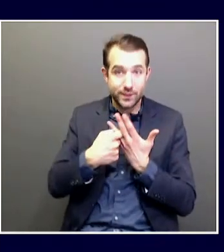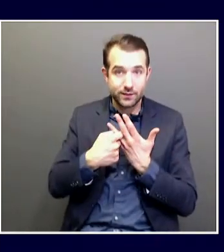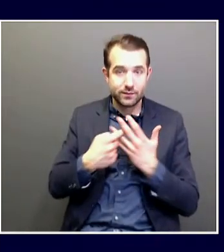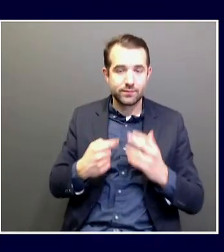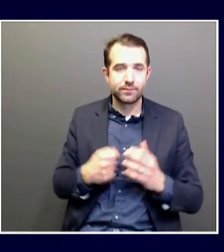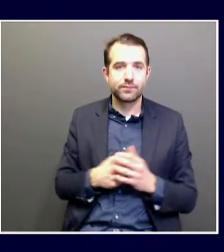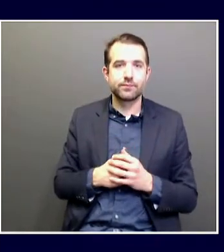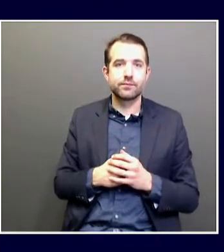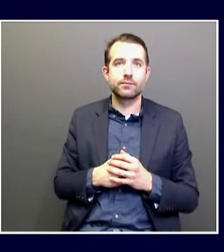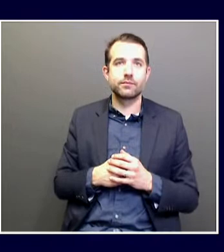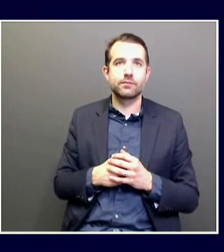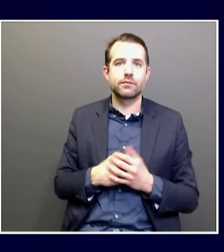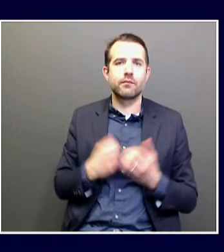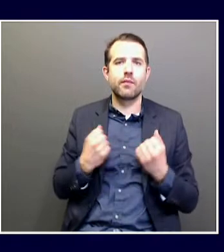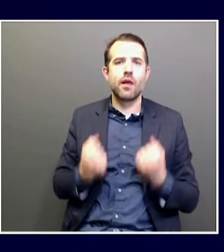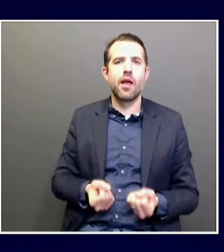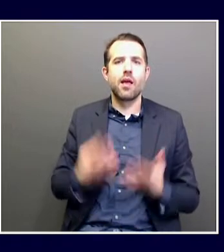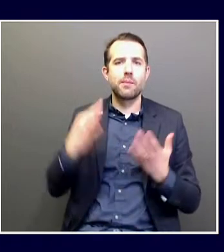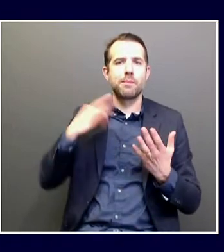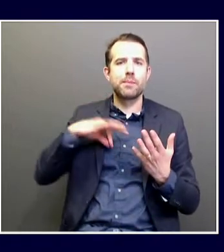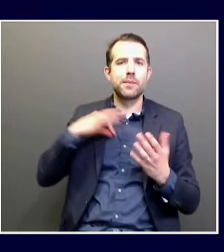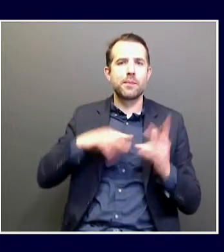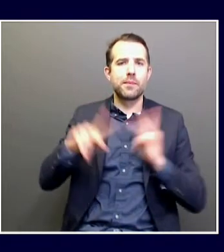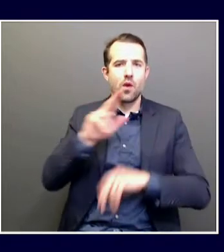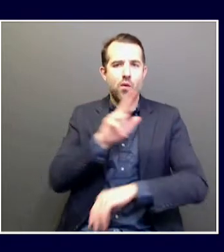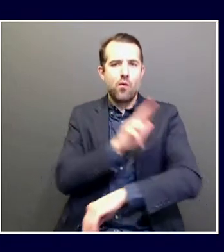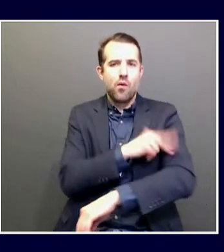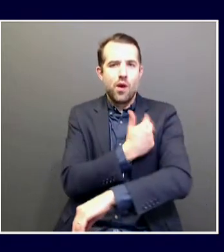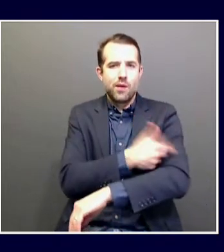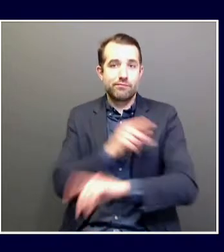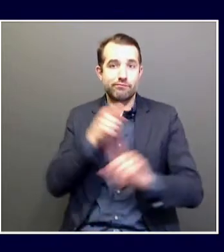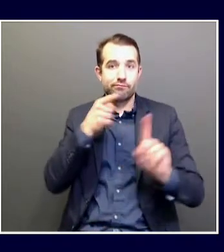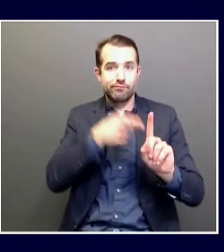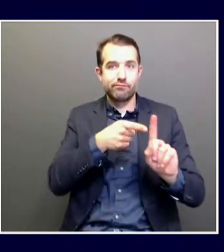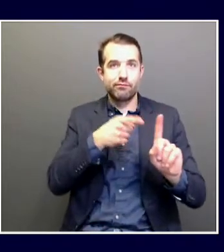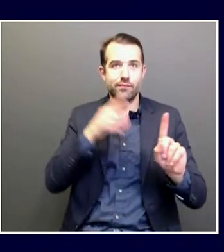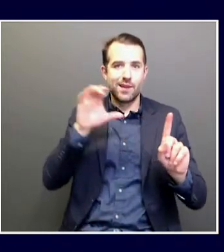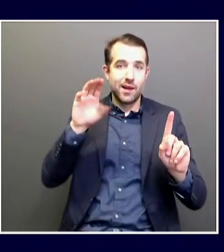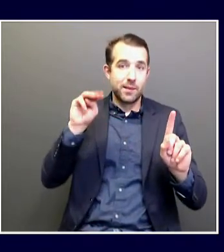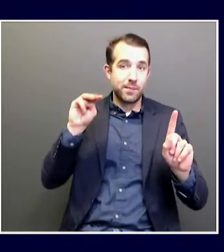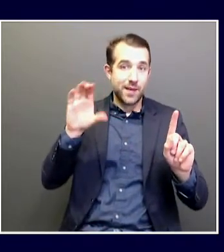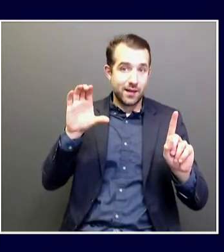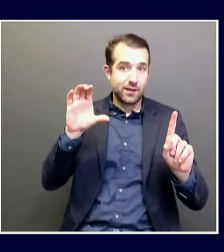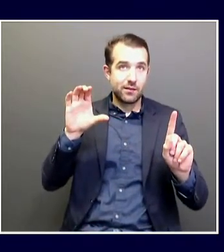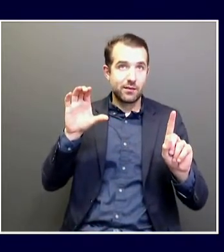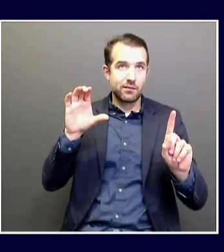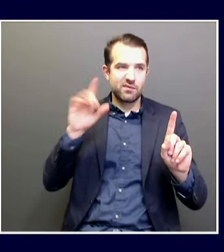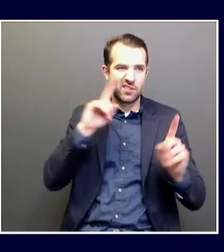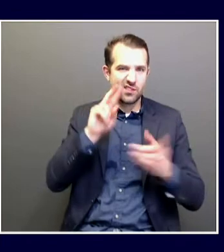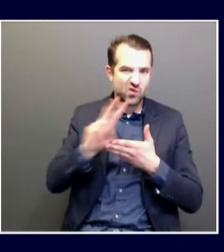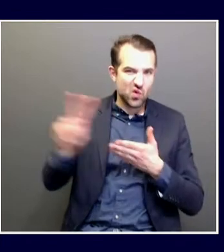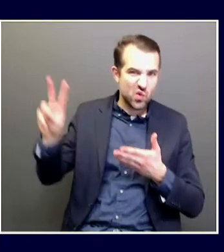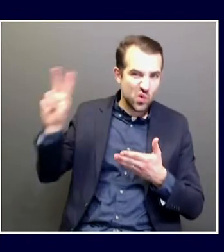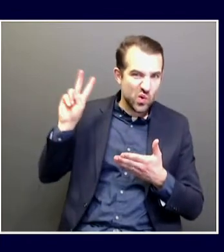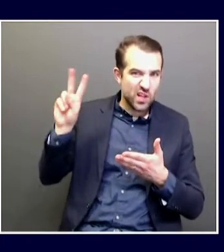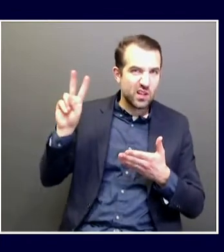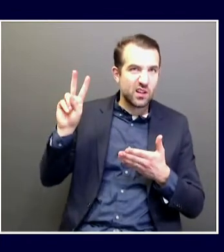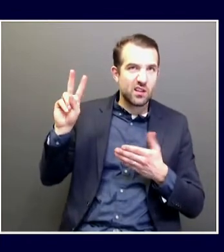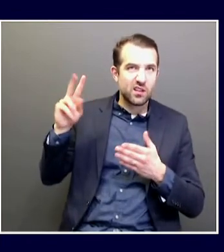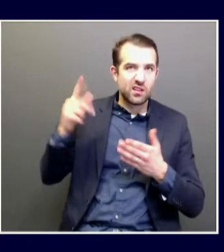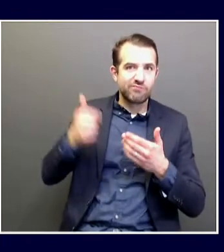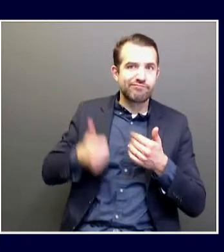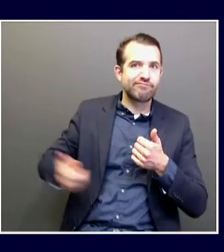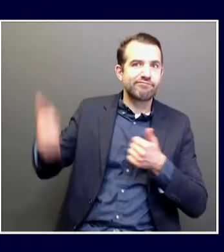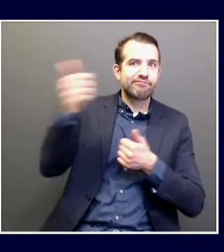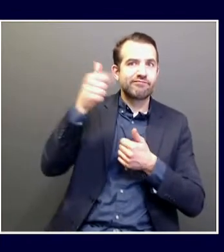in the hospital. So I heard from Central Maine Medical Center leadership a couple of weeks ago that they had